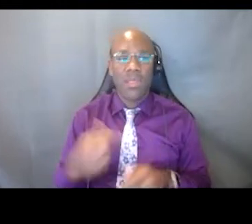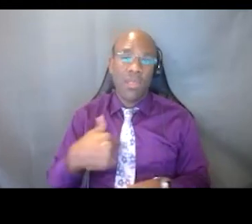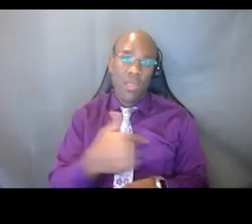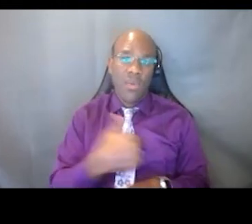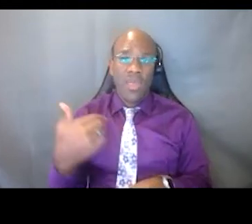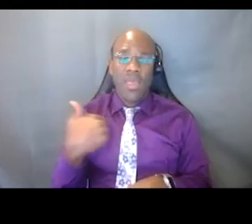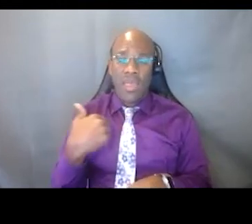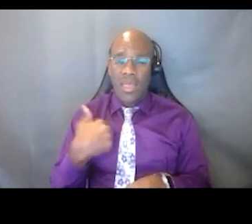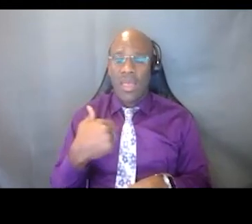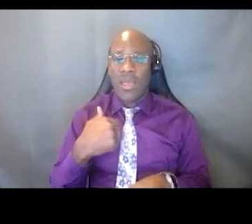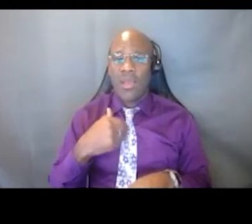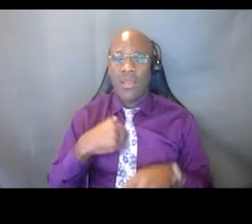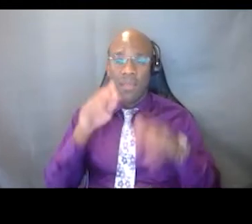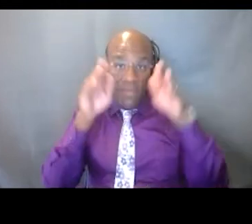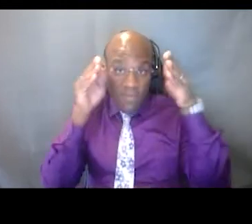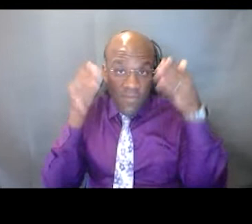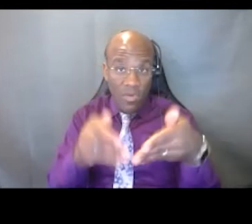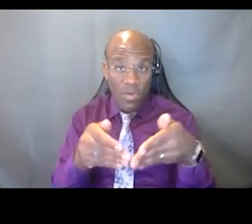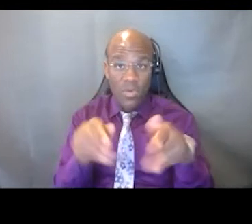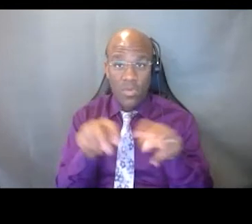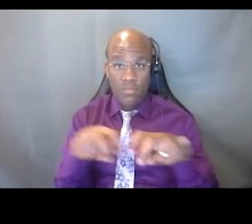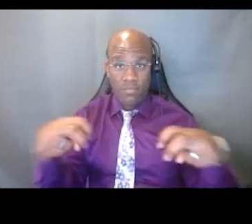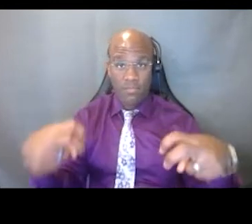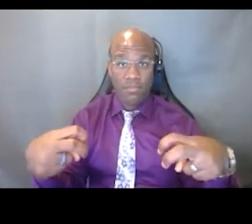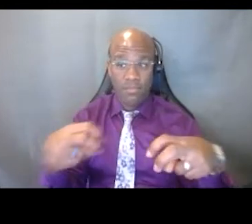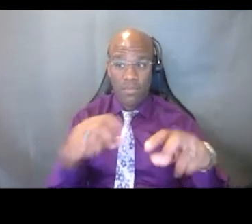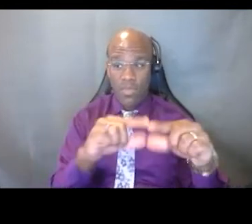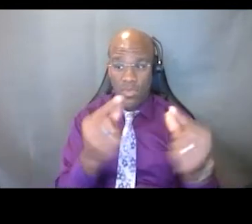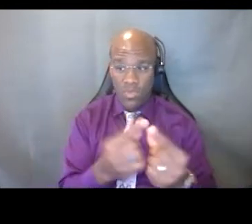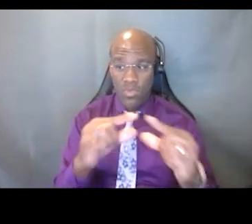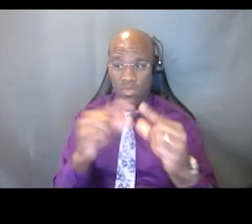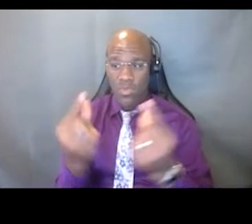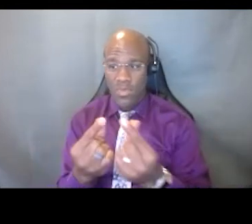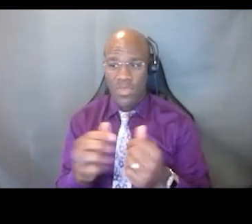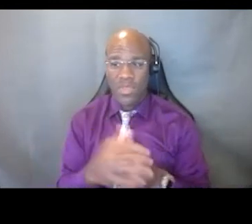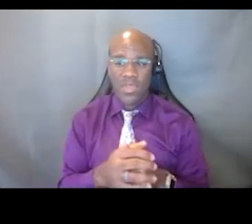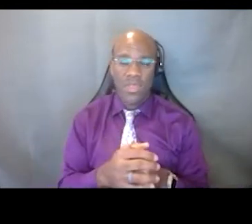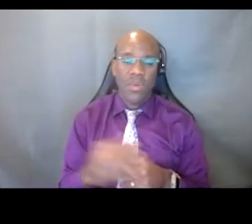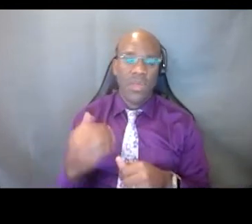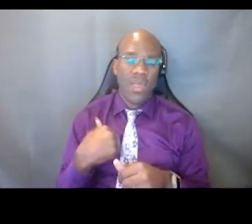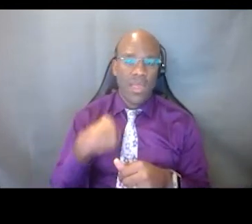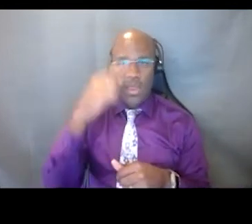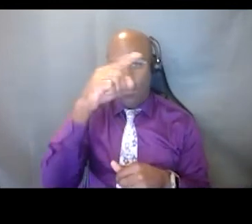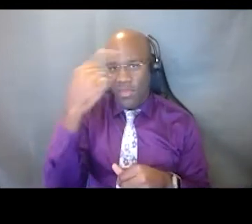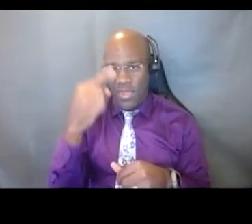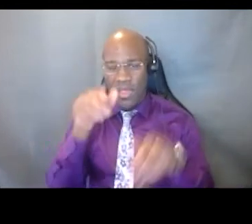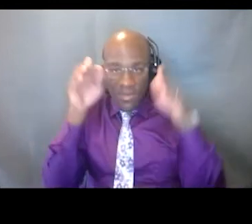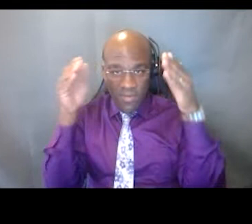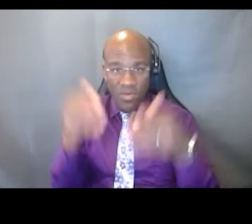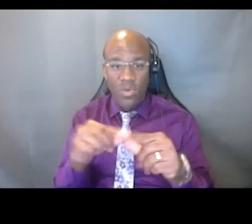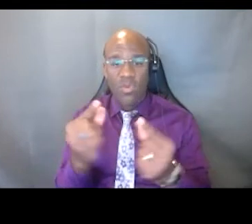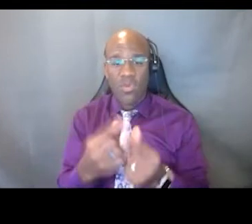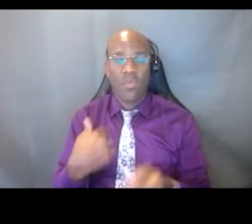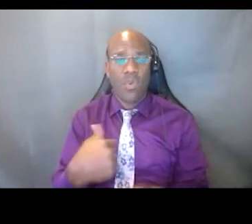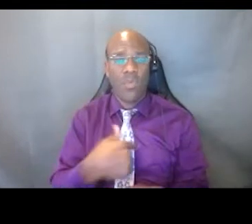a predominantly Black focus group. And in that focus group, we recognized that in our area,